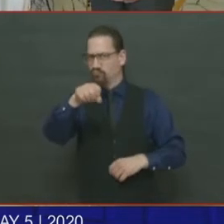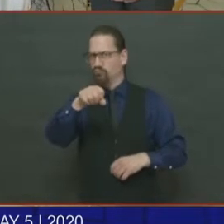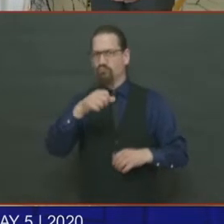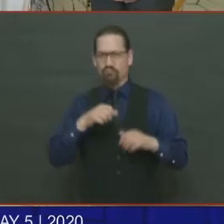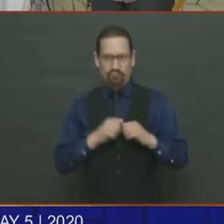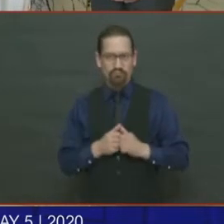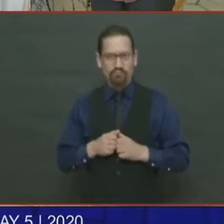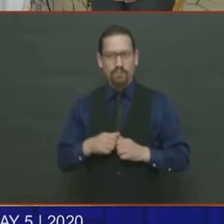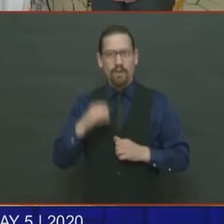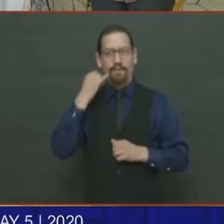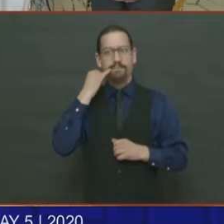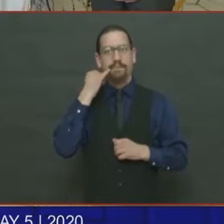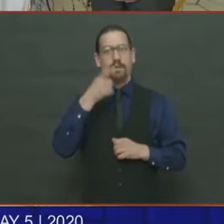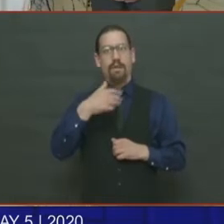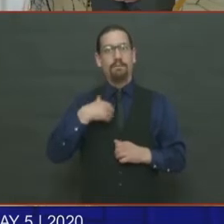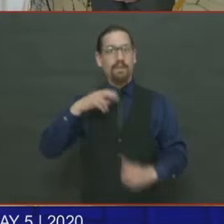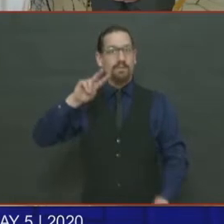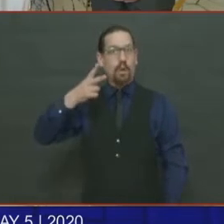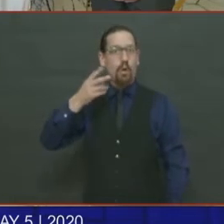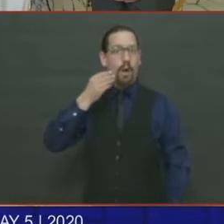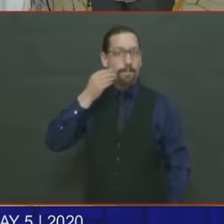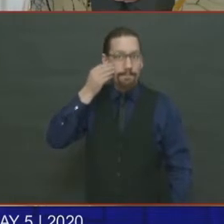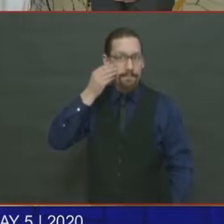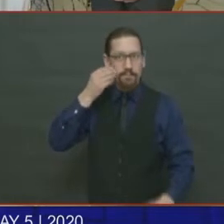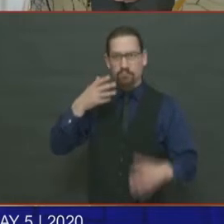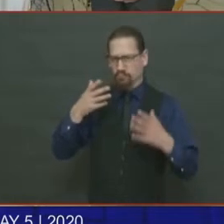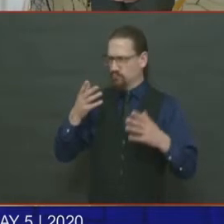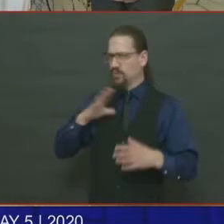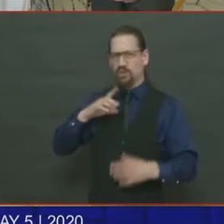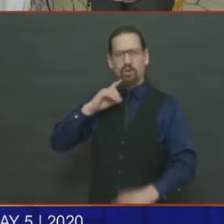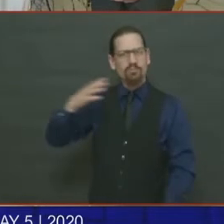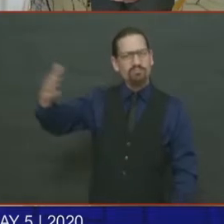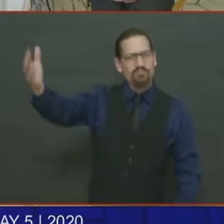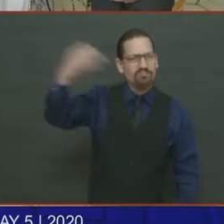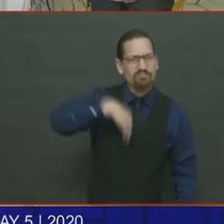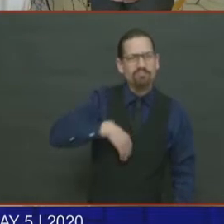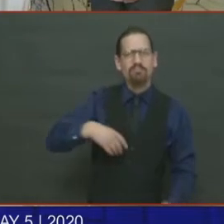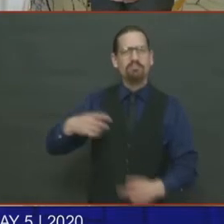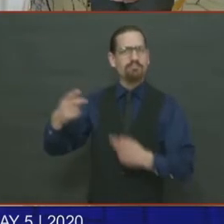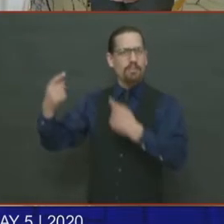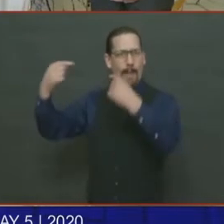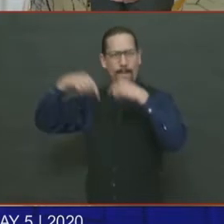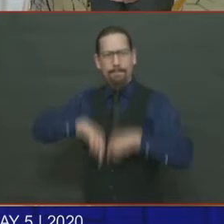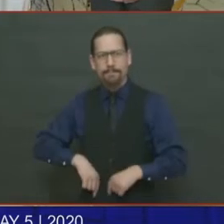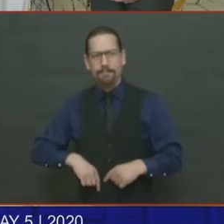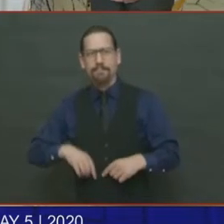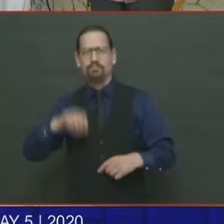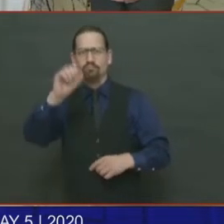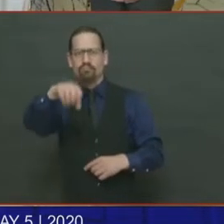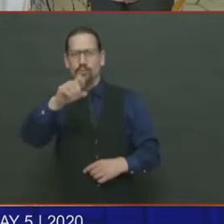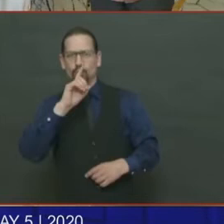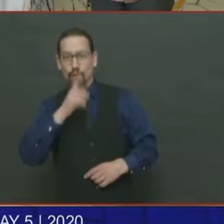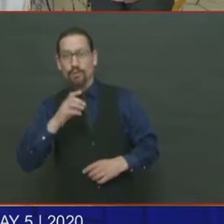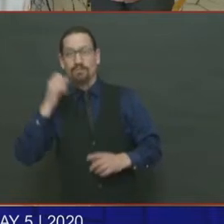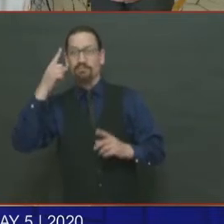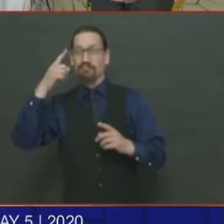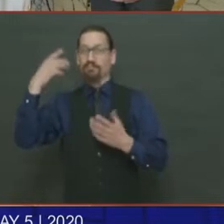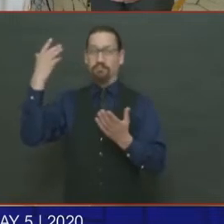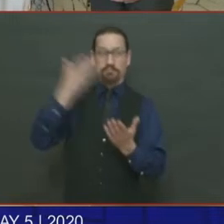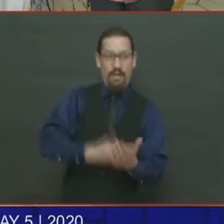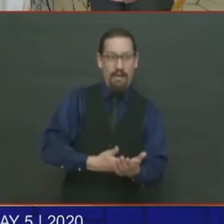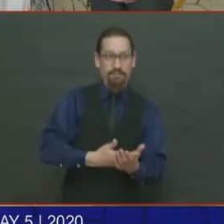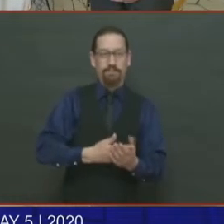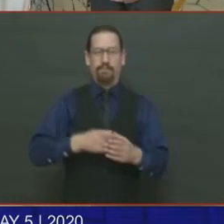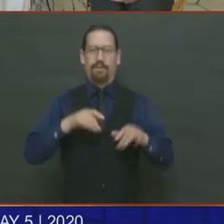here, we would love for you to come here, but at this point in time, the 14-day quarantine, which means you just have to stay in your